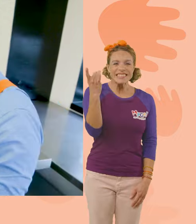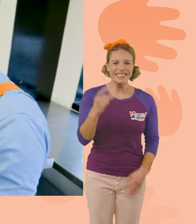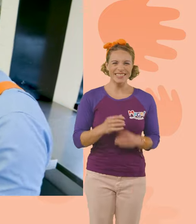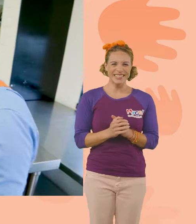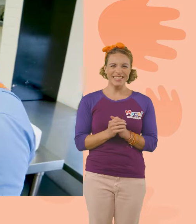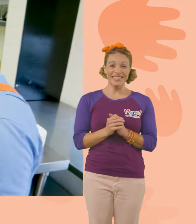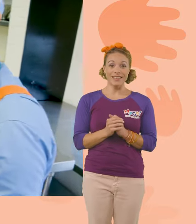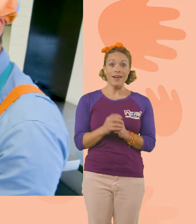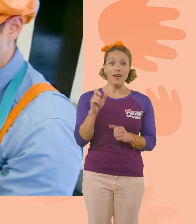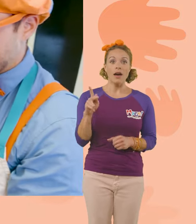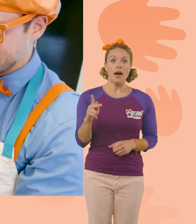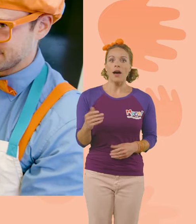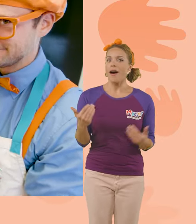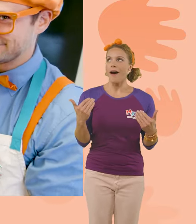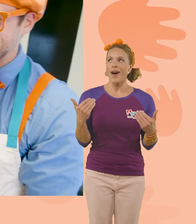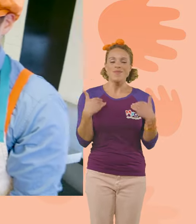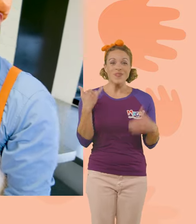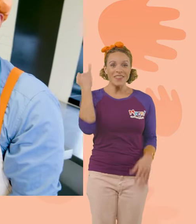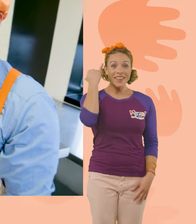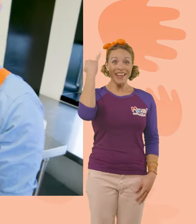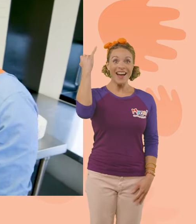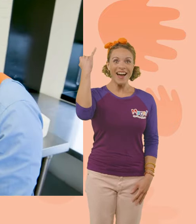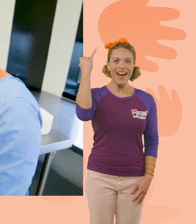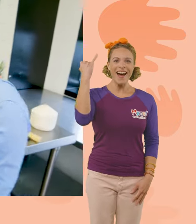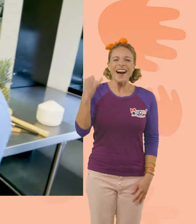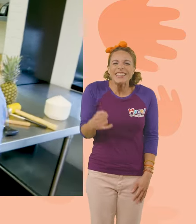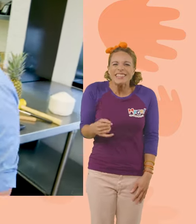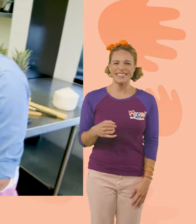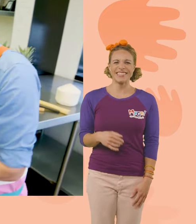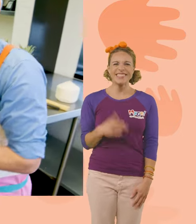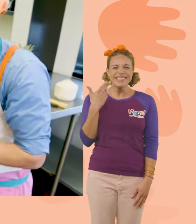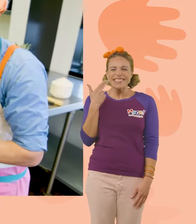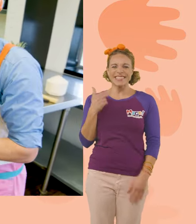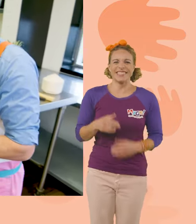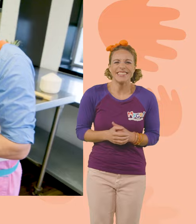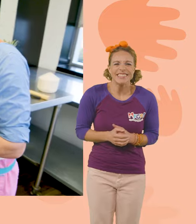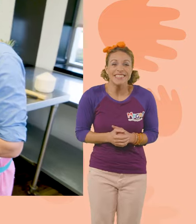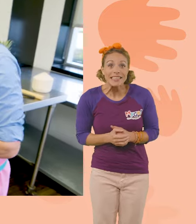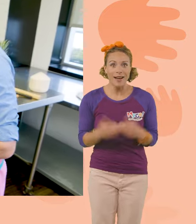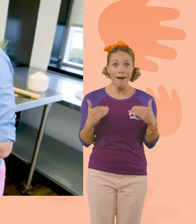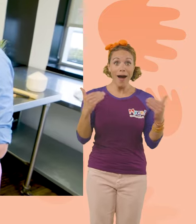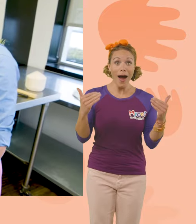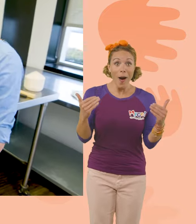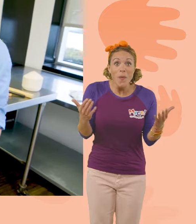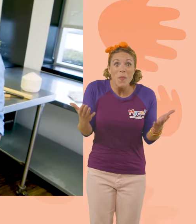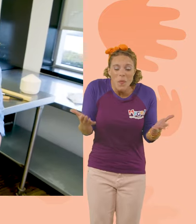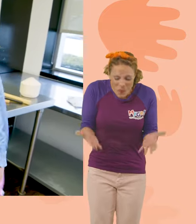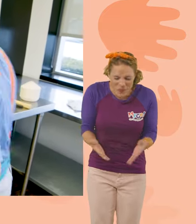yummy. Okay, I have an idea. Here we go.